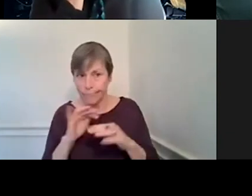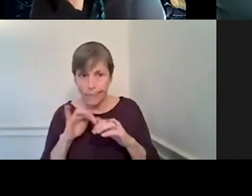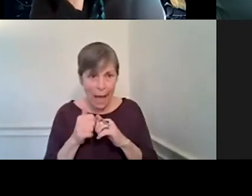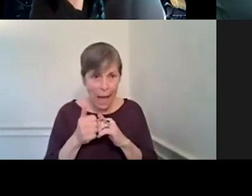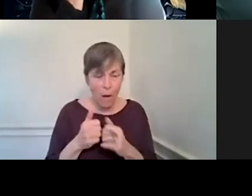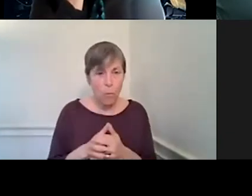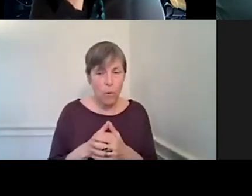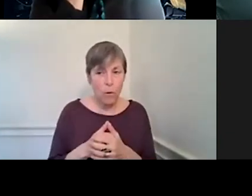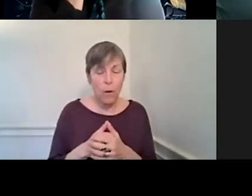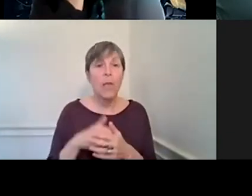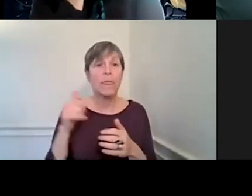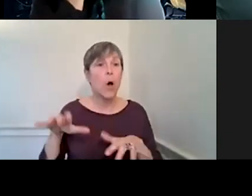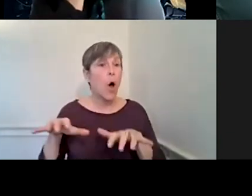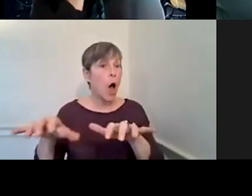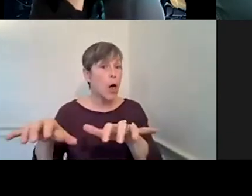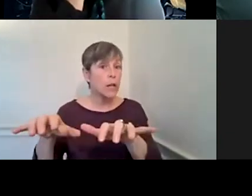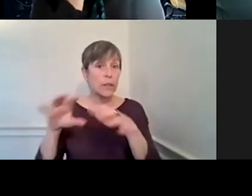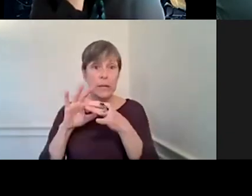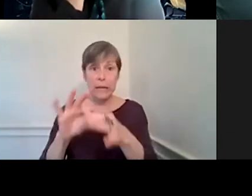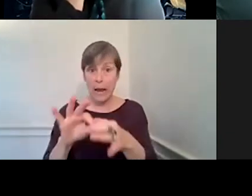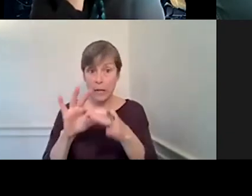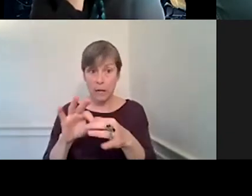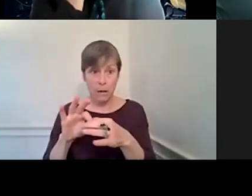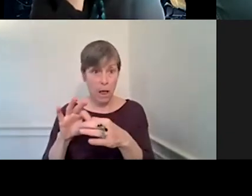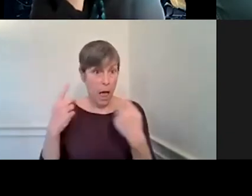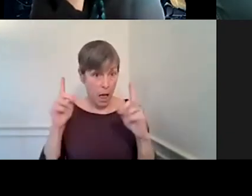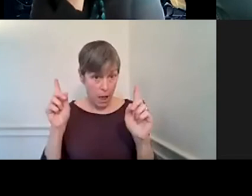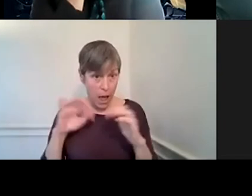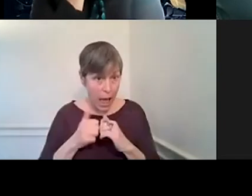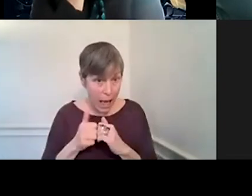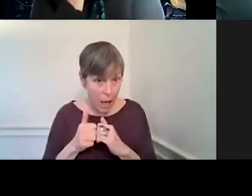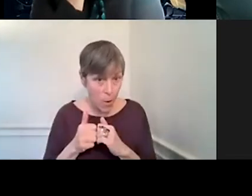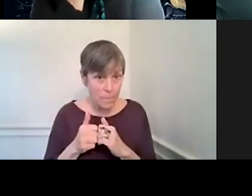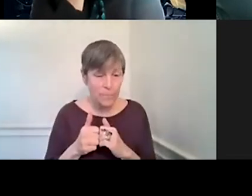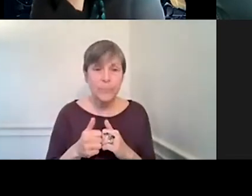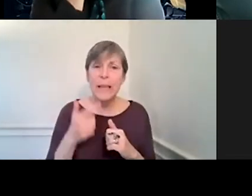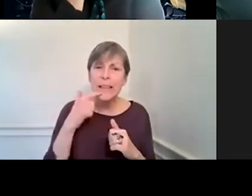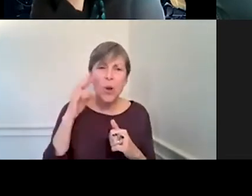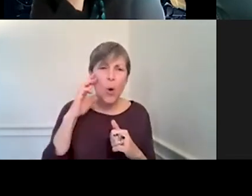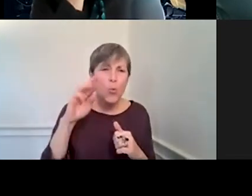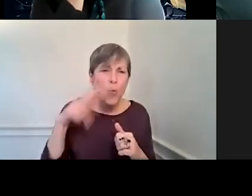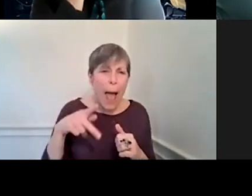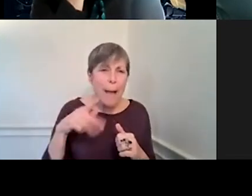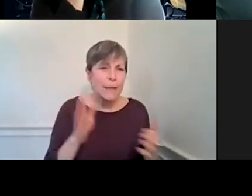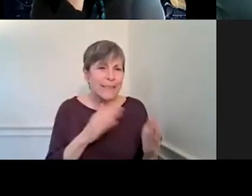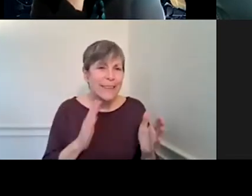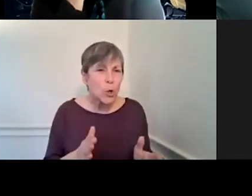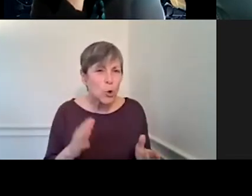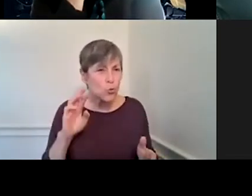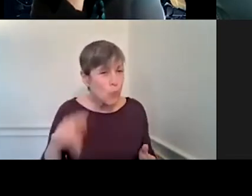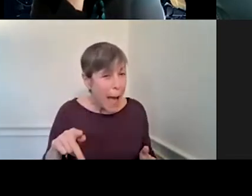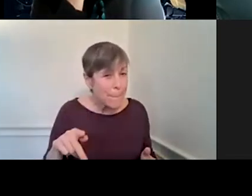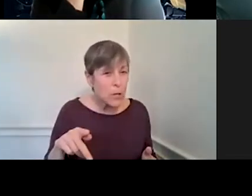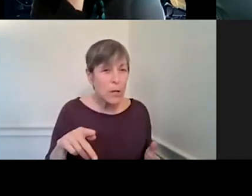I connected with them this way. I says, you know, the rap singers, you know, they've got to, there's got to